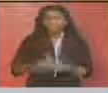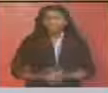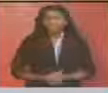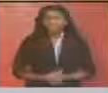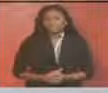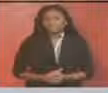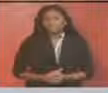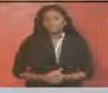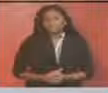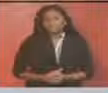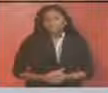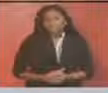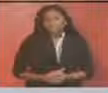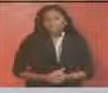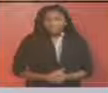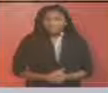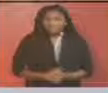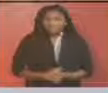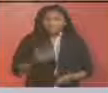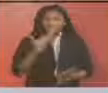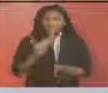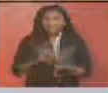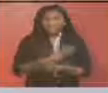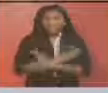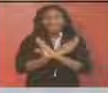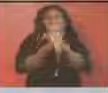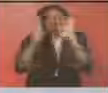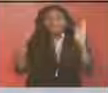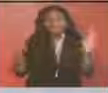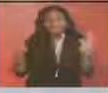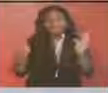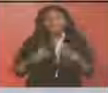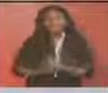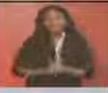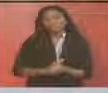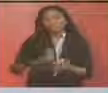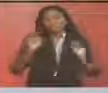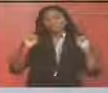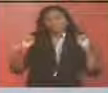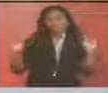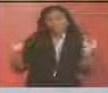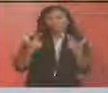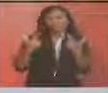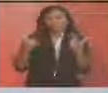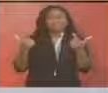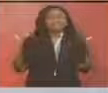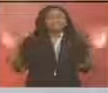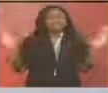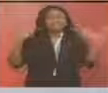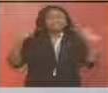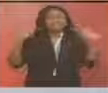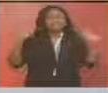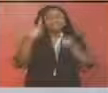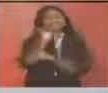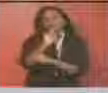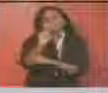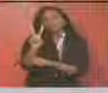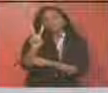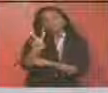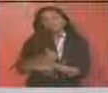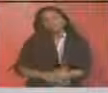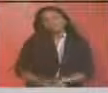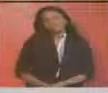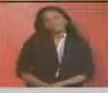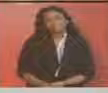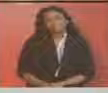statement. Good morning. Good morning, Candice. Good morning to the Chief Medical Officer. And good morning